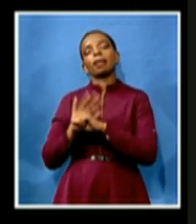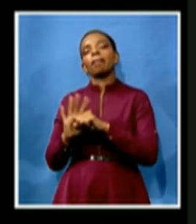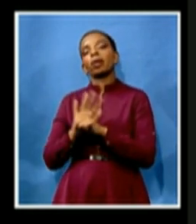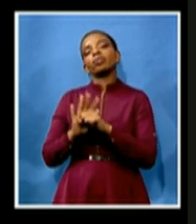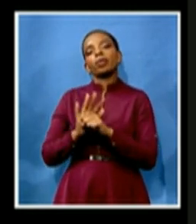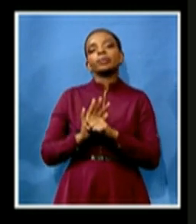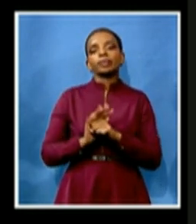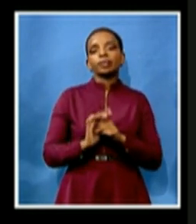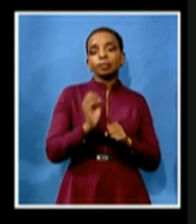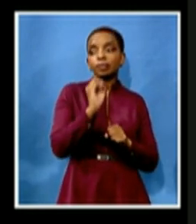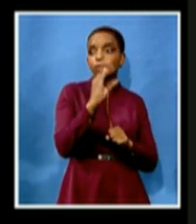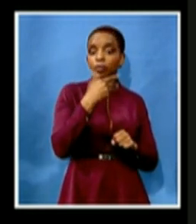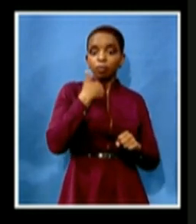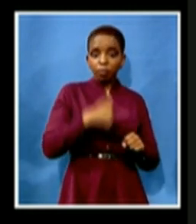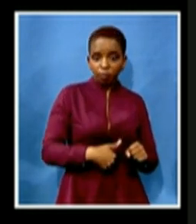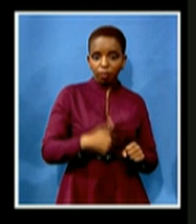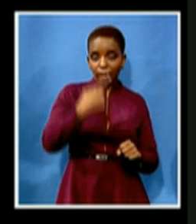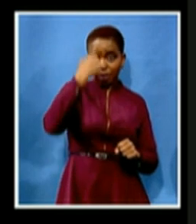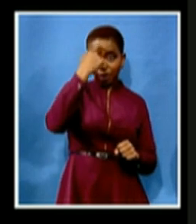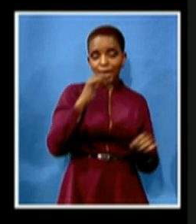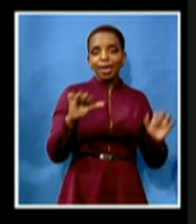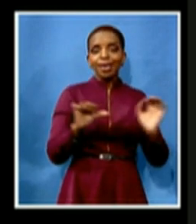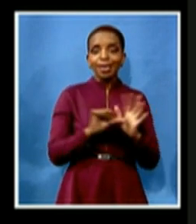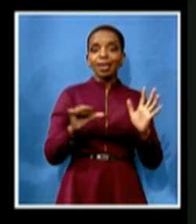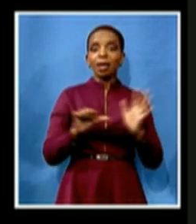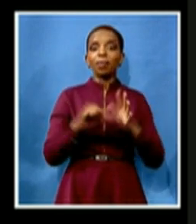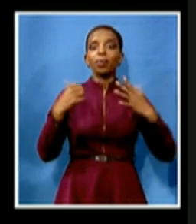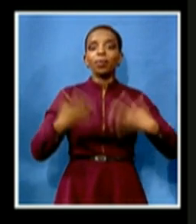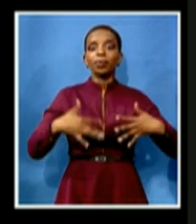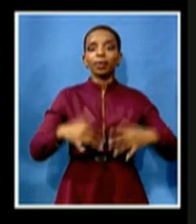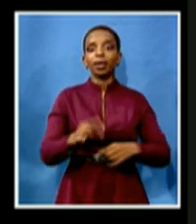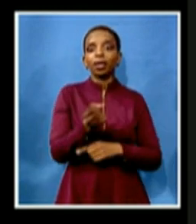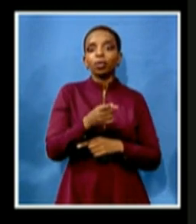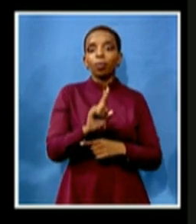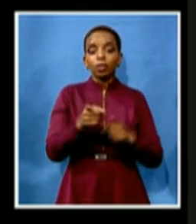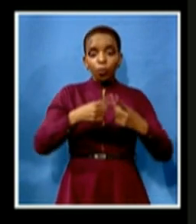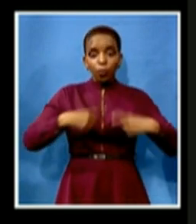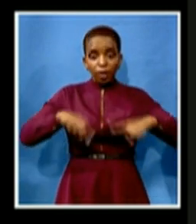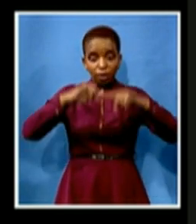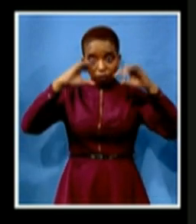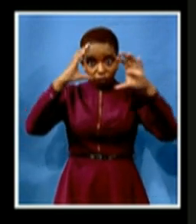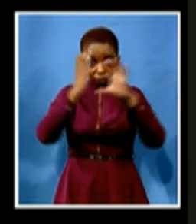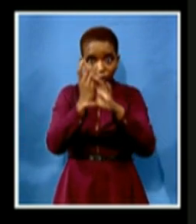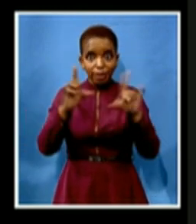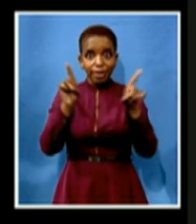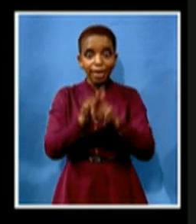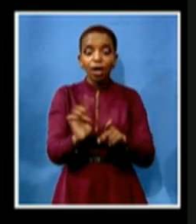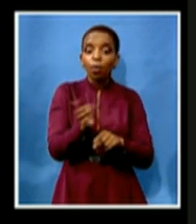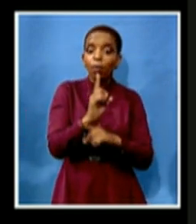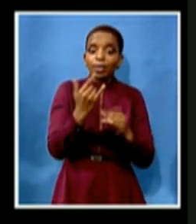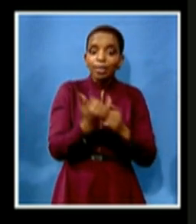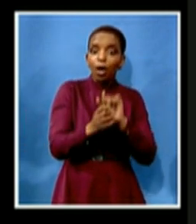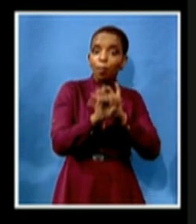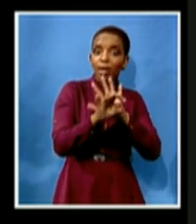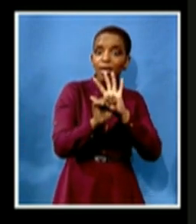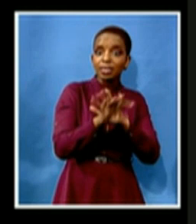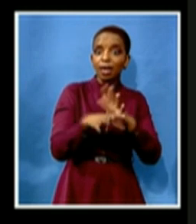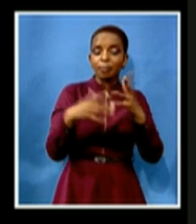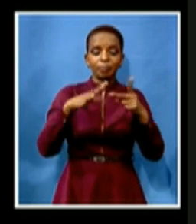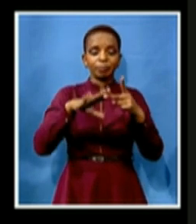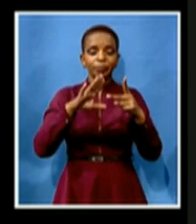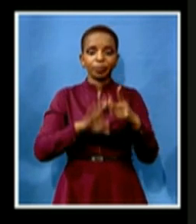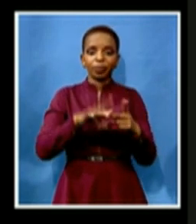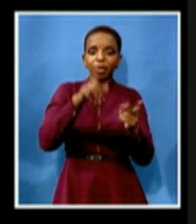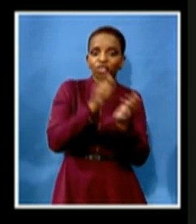focus, like what most of the journalists have done now and media now. Let's focus on the cold facts. What is the data all about?